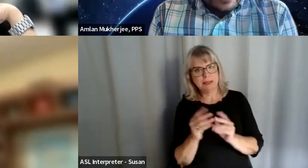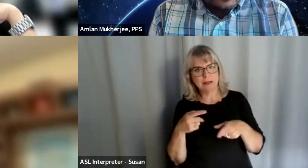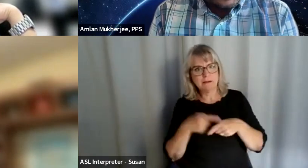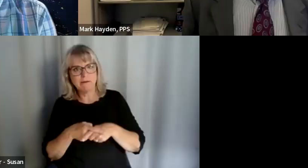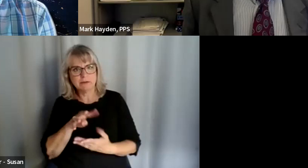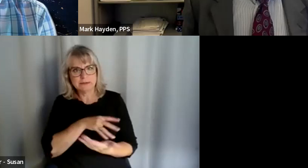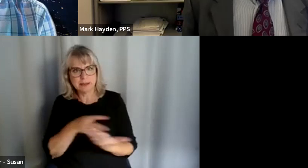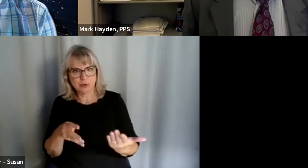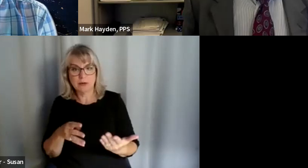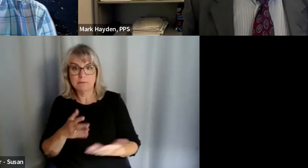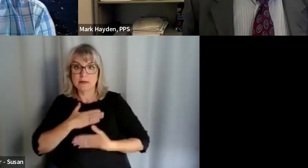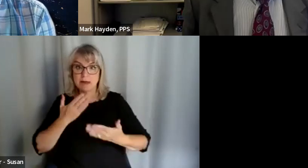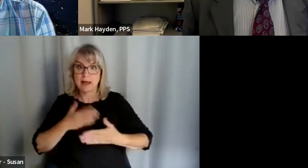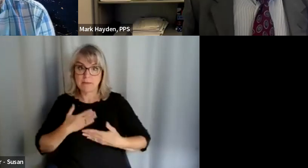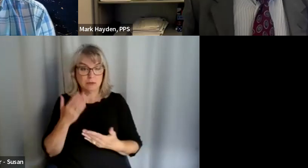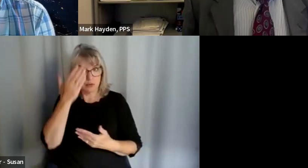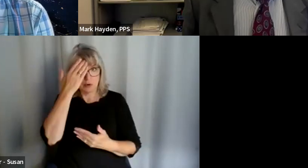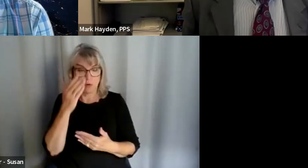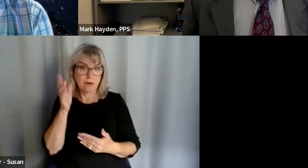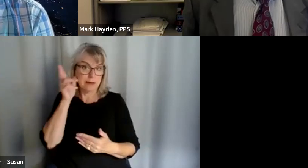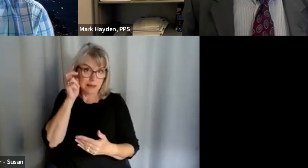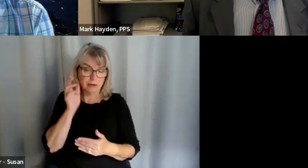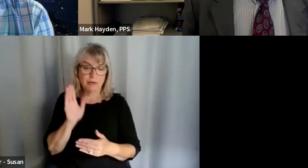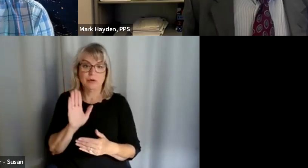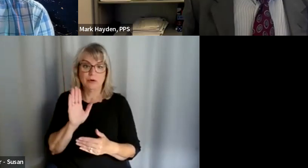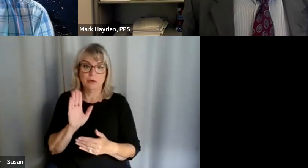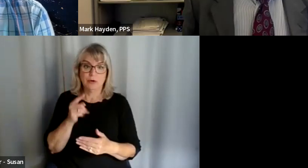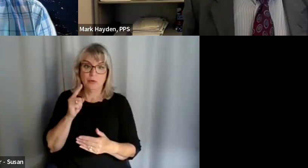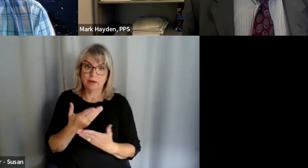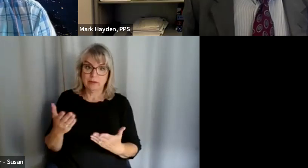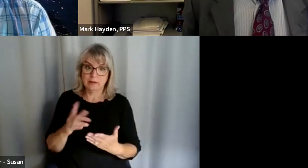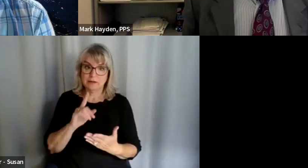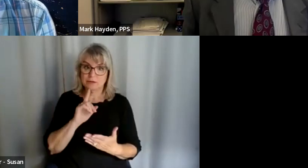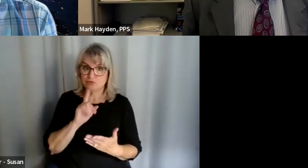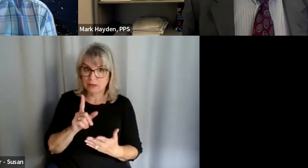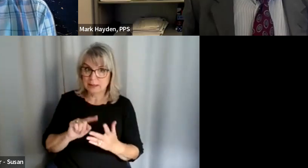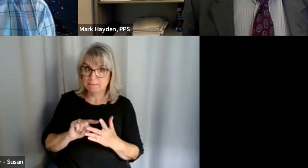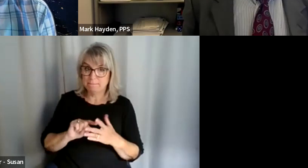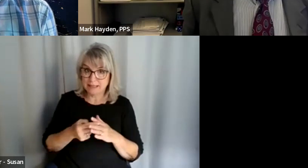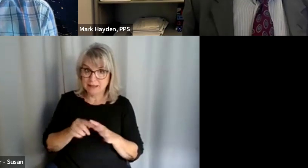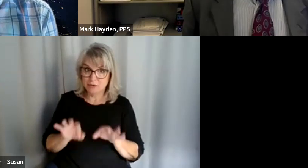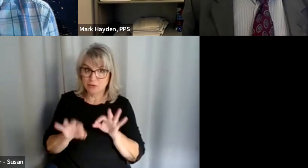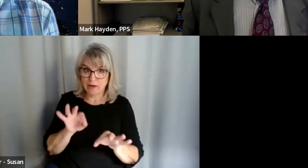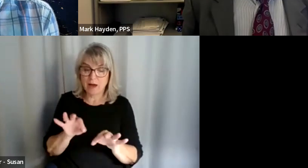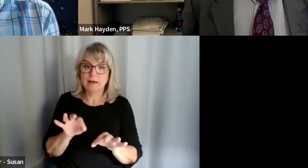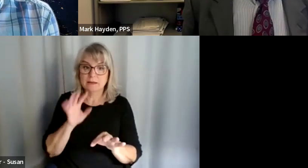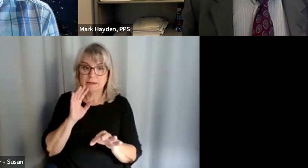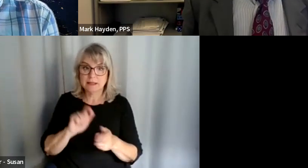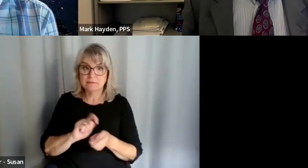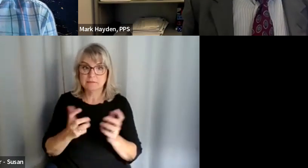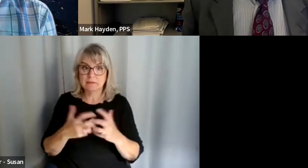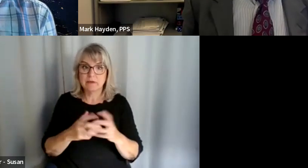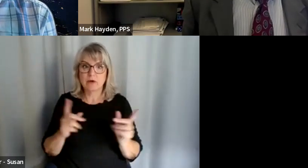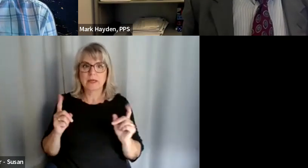very glad to hear that you're, one of the things that we are actually beginning to find some convergence on is the